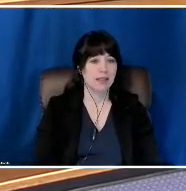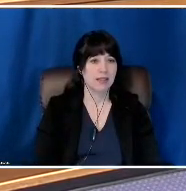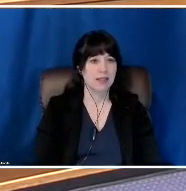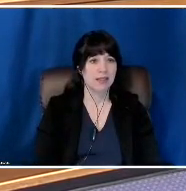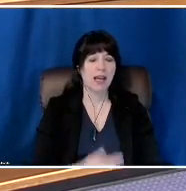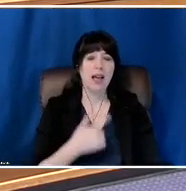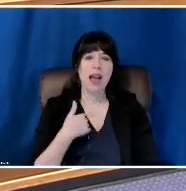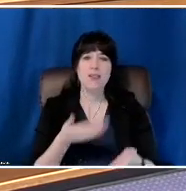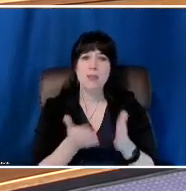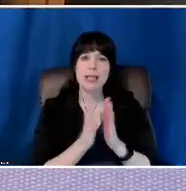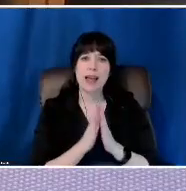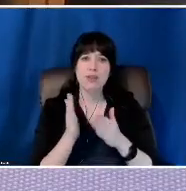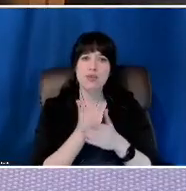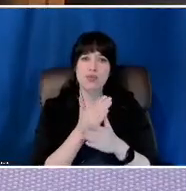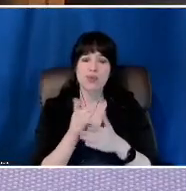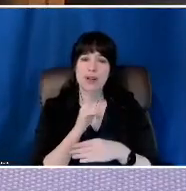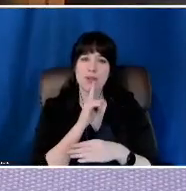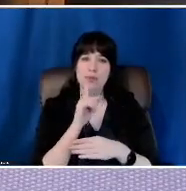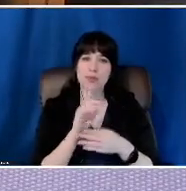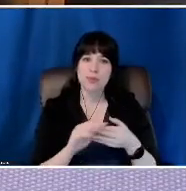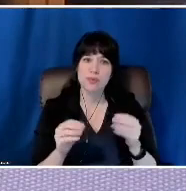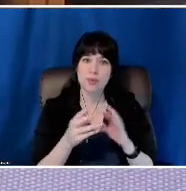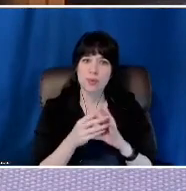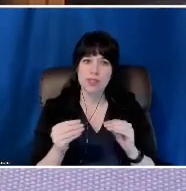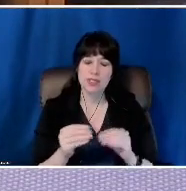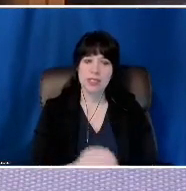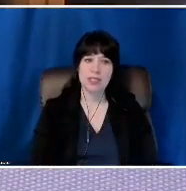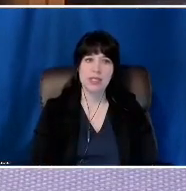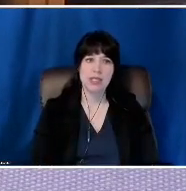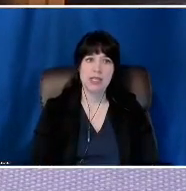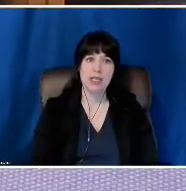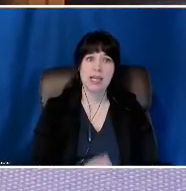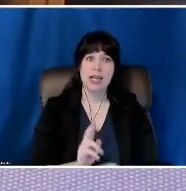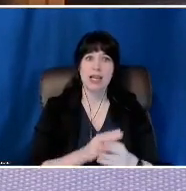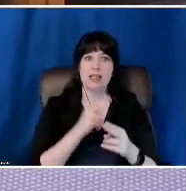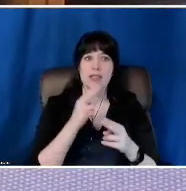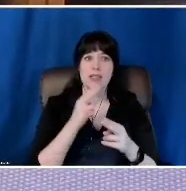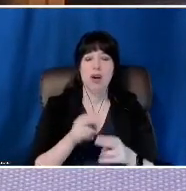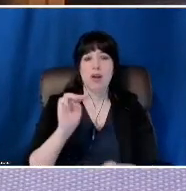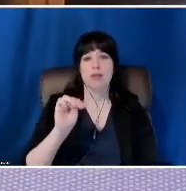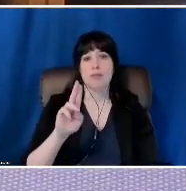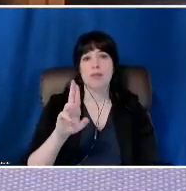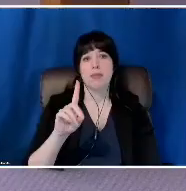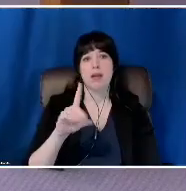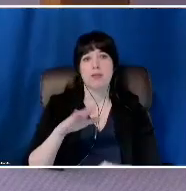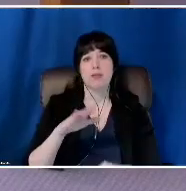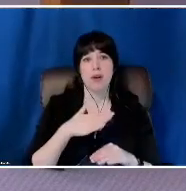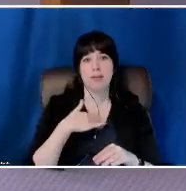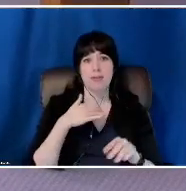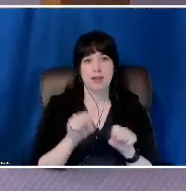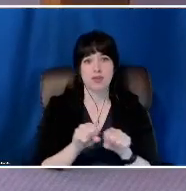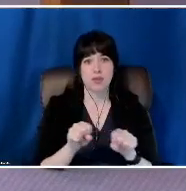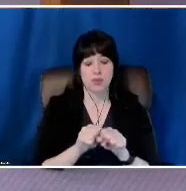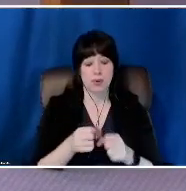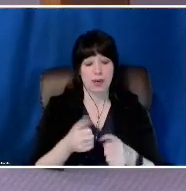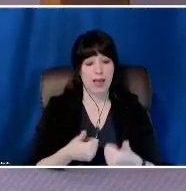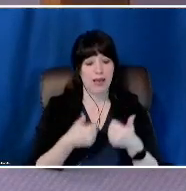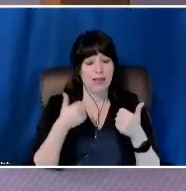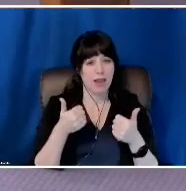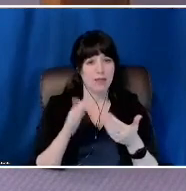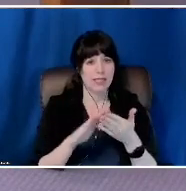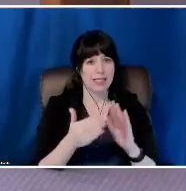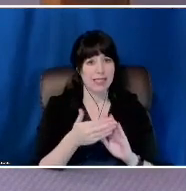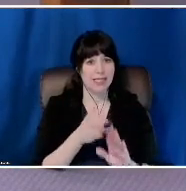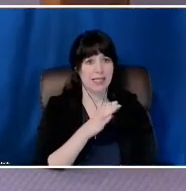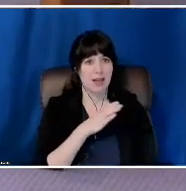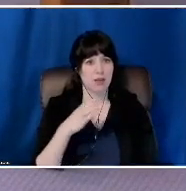I've been asked to share a true story. It is called The Mud on My Shoes. Life as a city councilor,